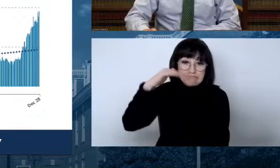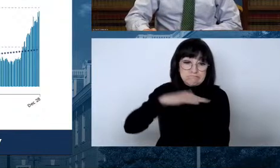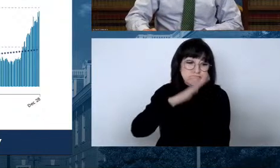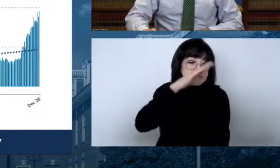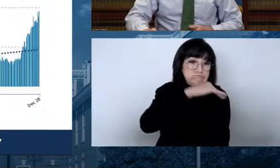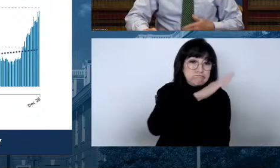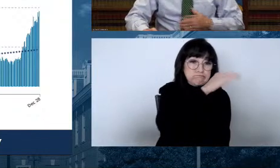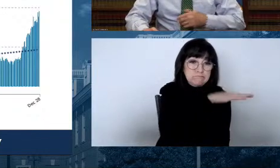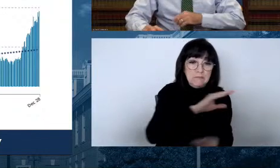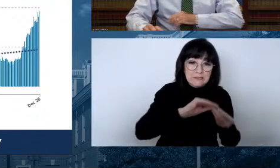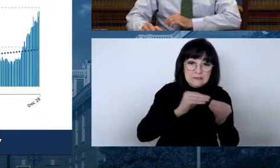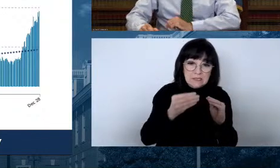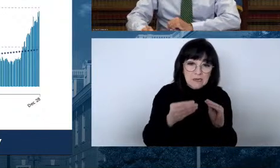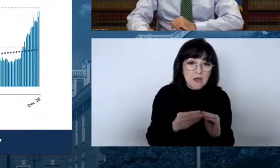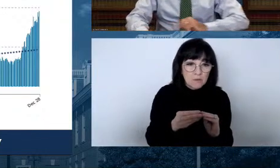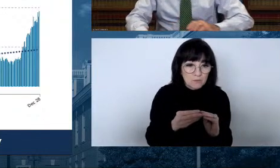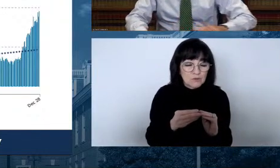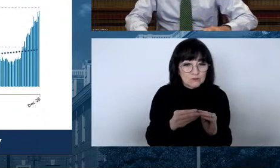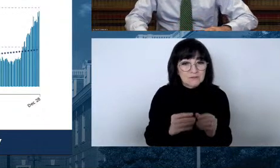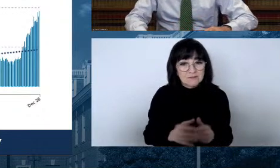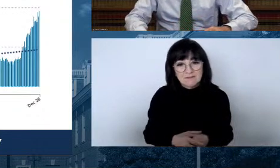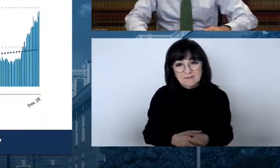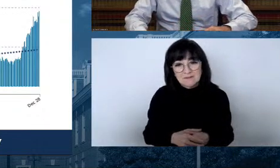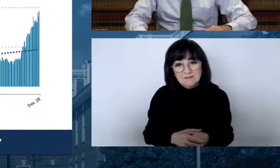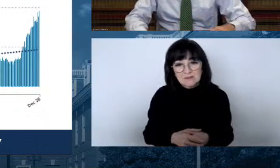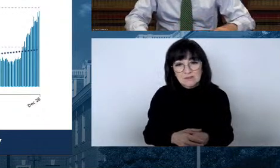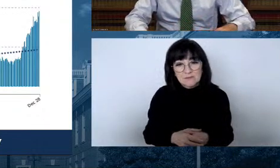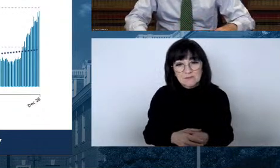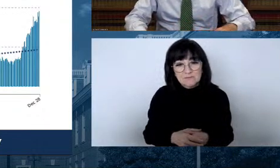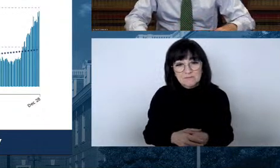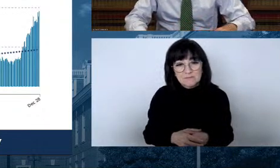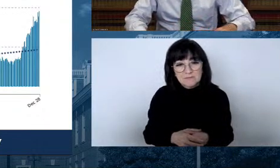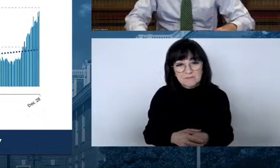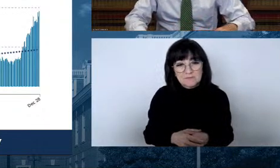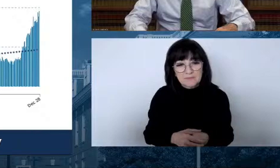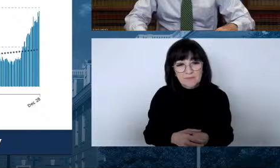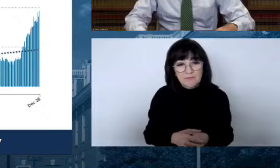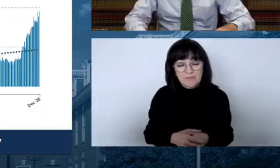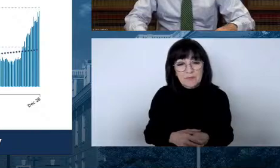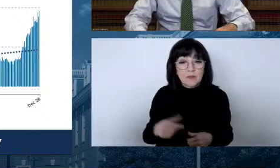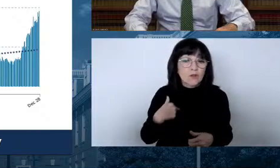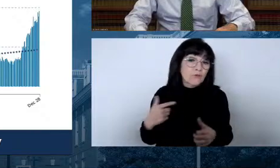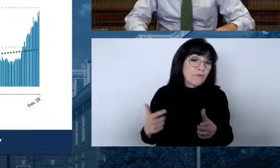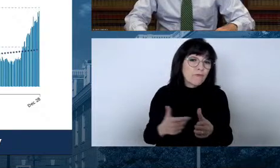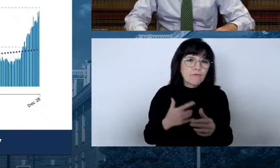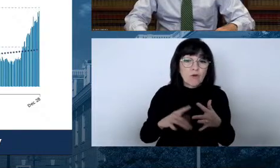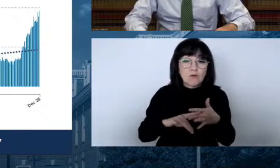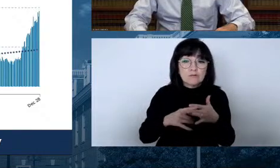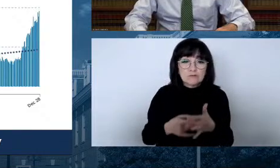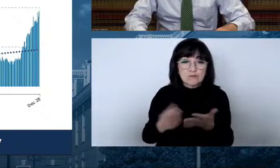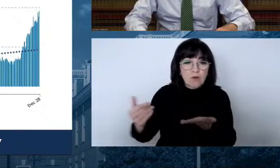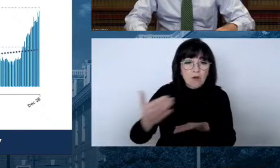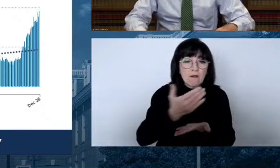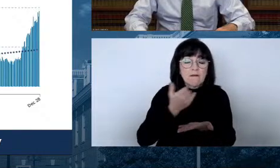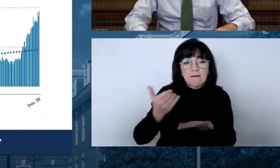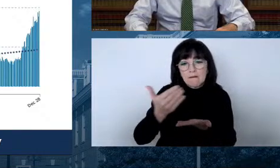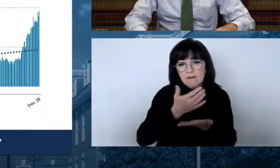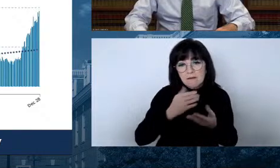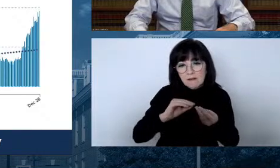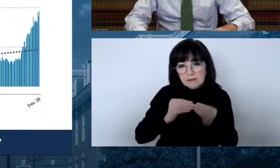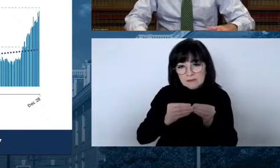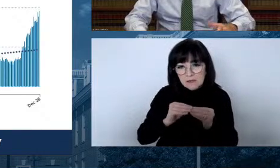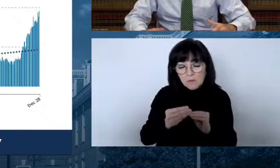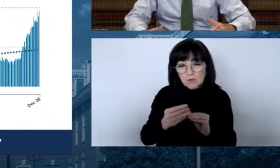in April and March when we first started taking this data. And the peak, last year's